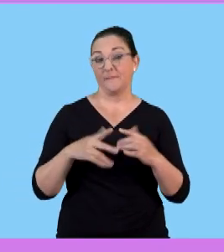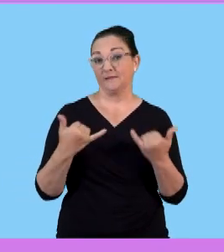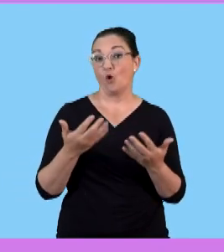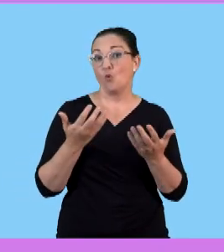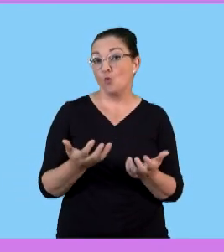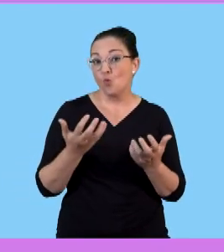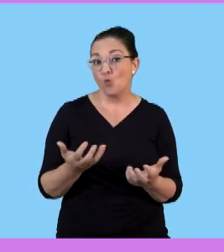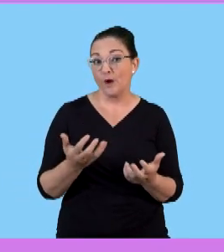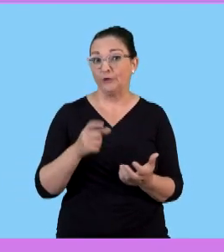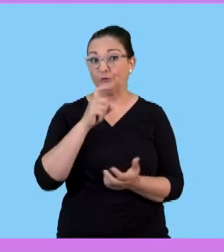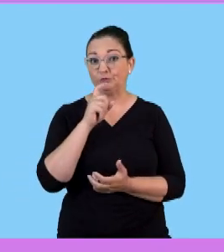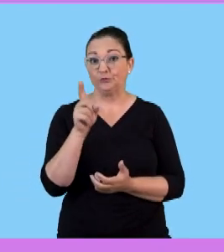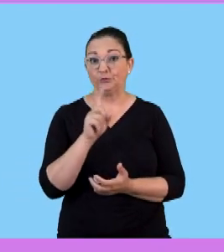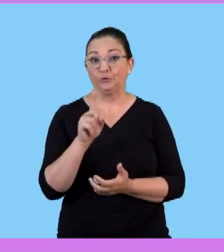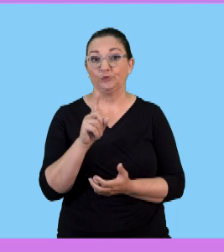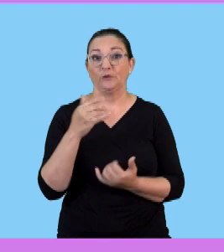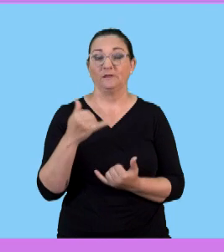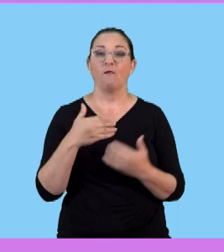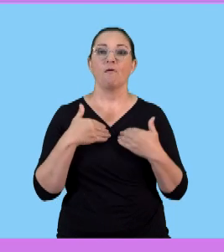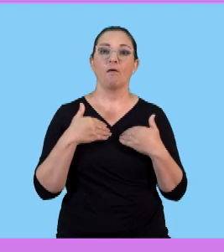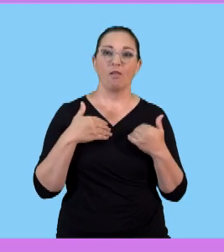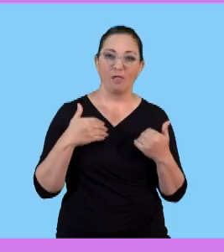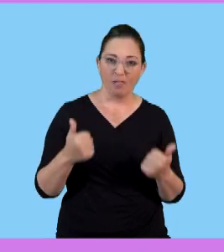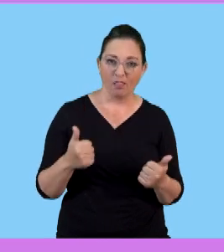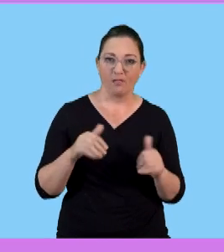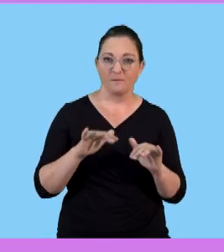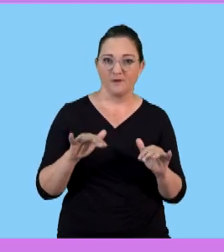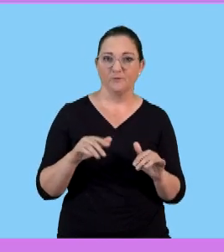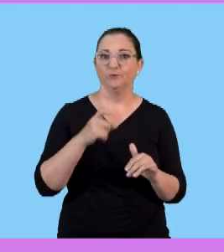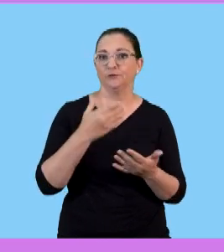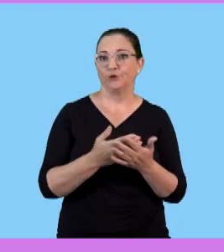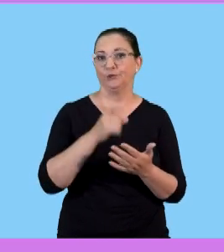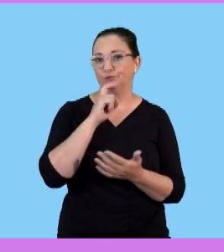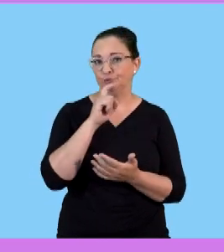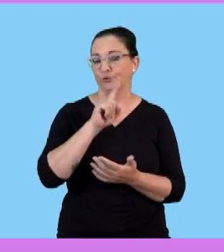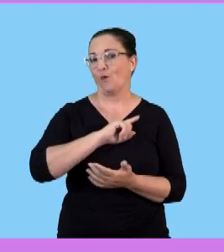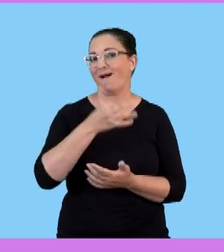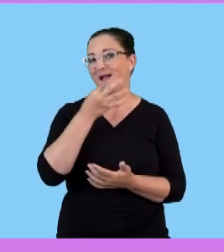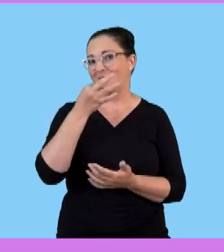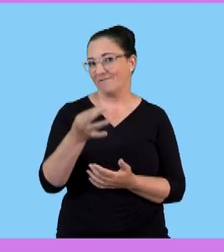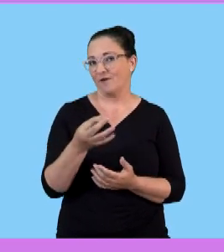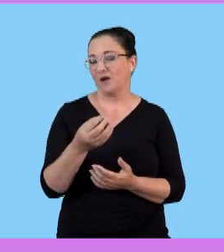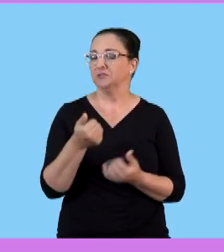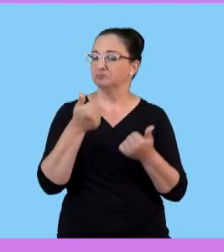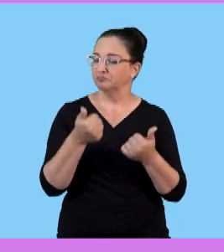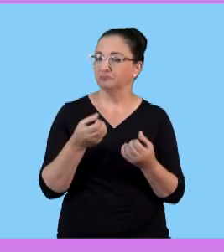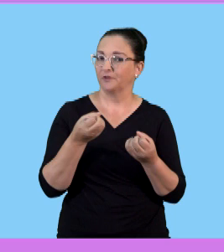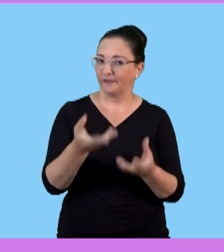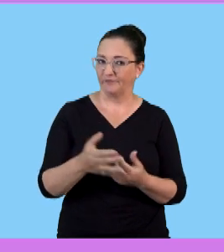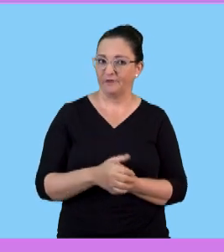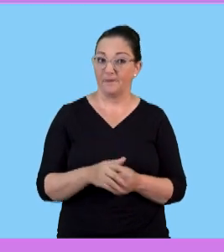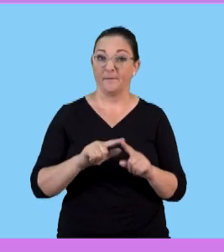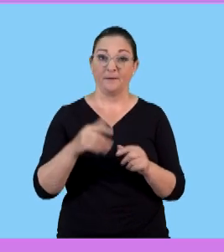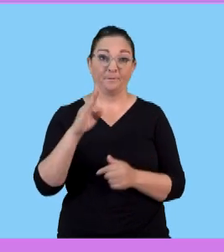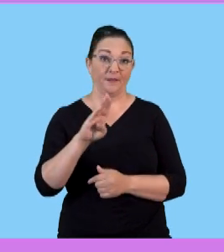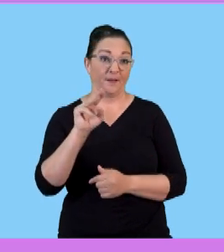is the weight status is used by health practitioners, right, to provide appropriate advice. Also in terms